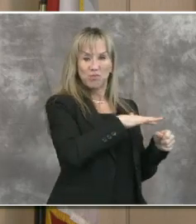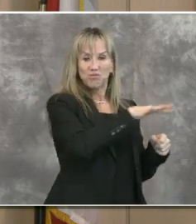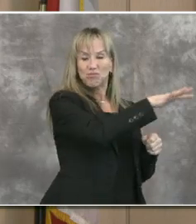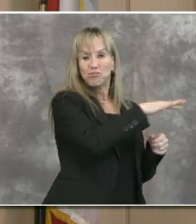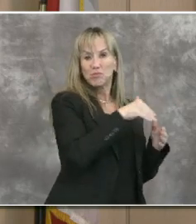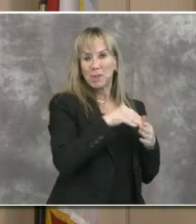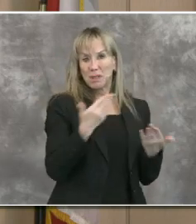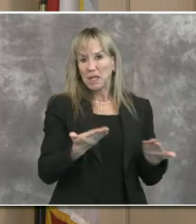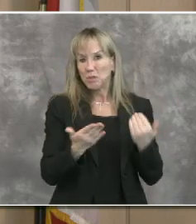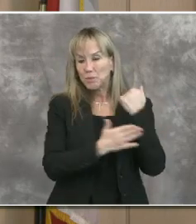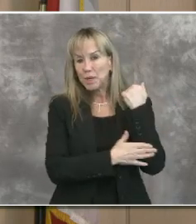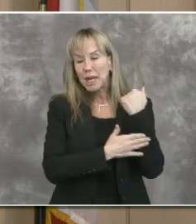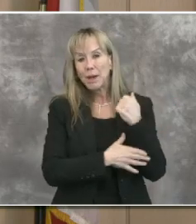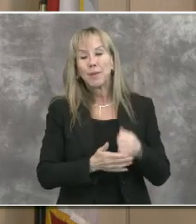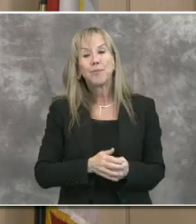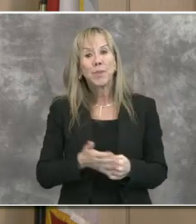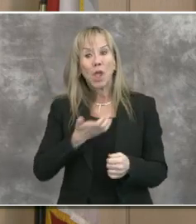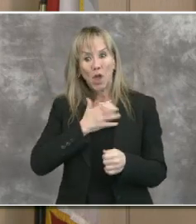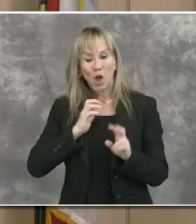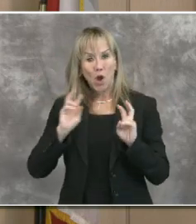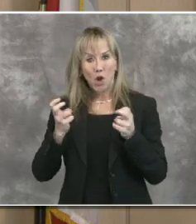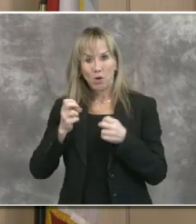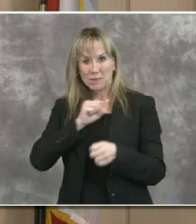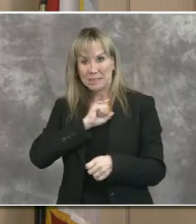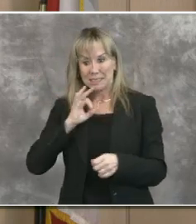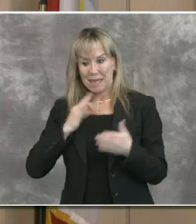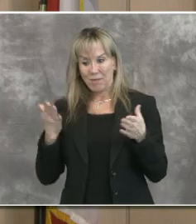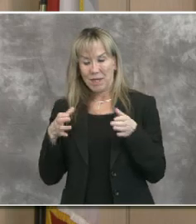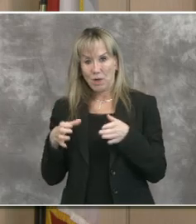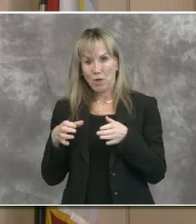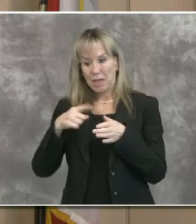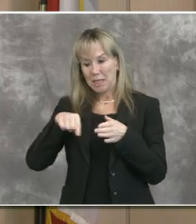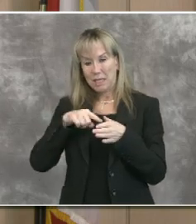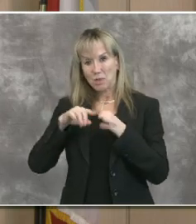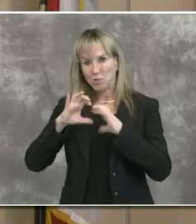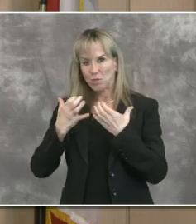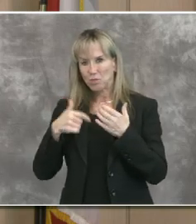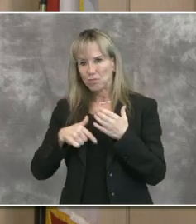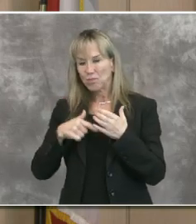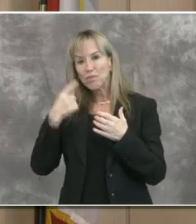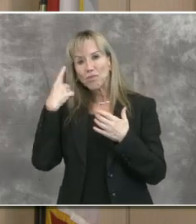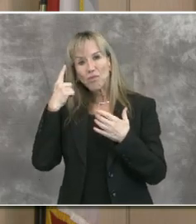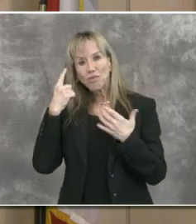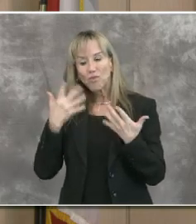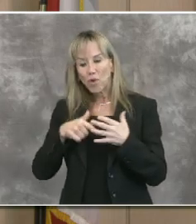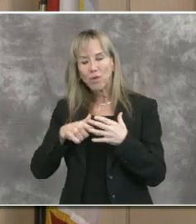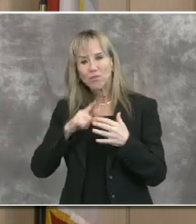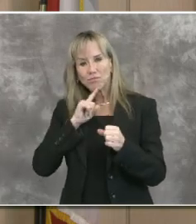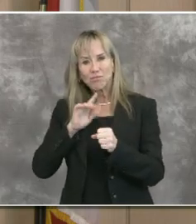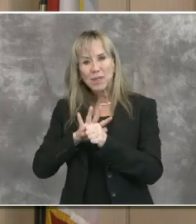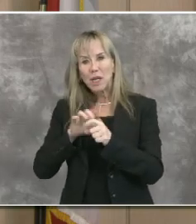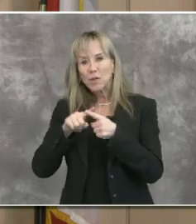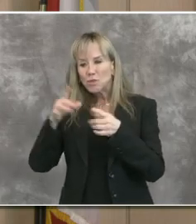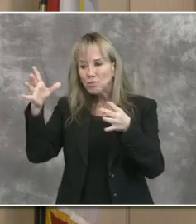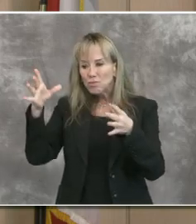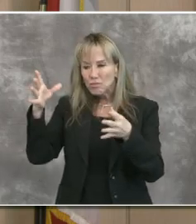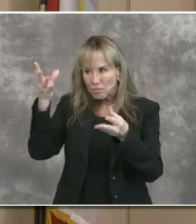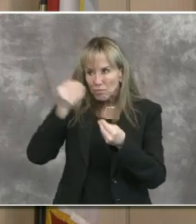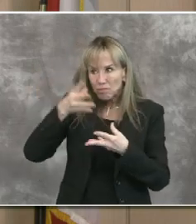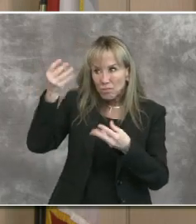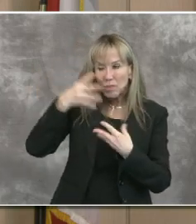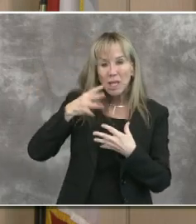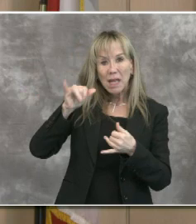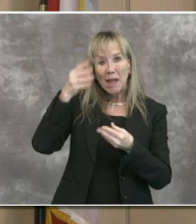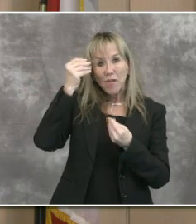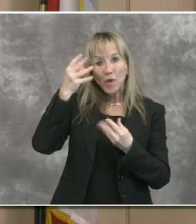a dedicated group that when we get information about outbreaks in any of the congregate care